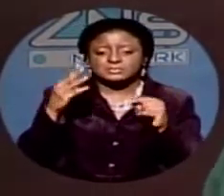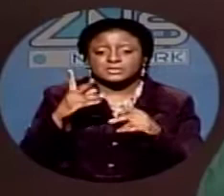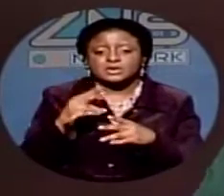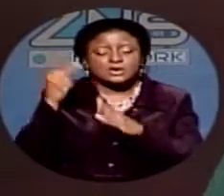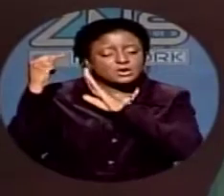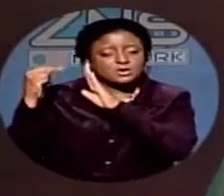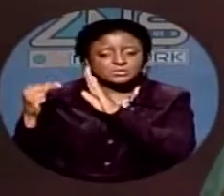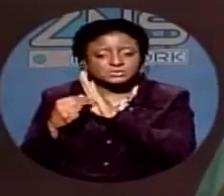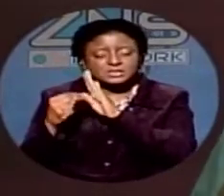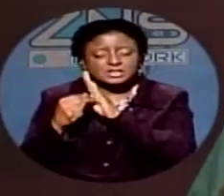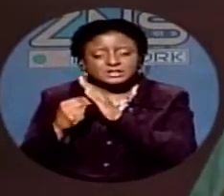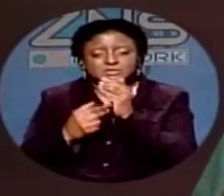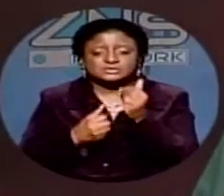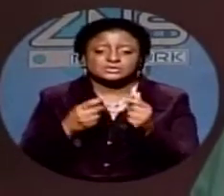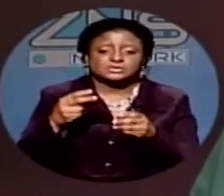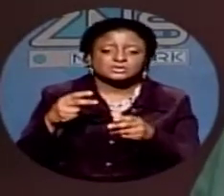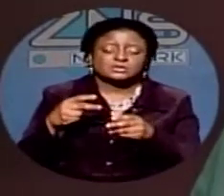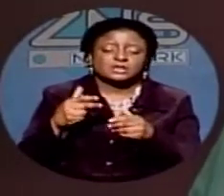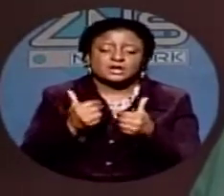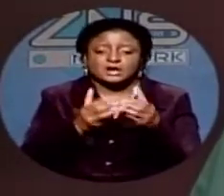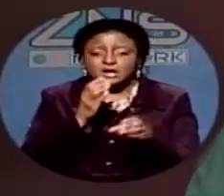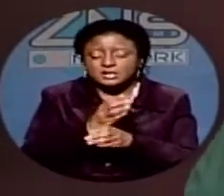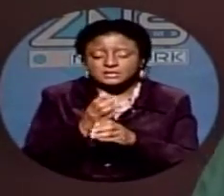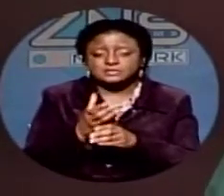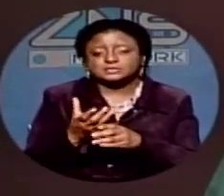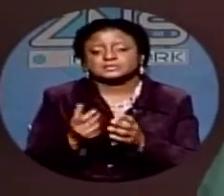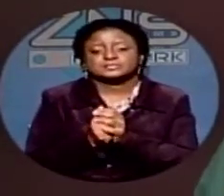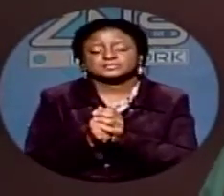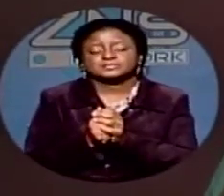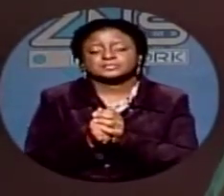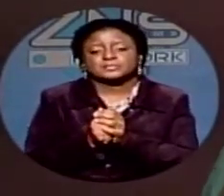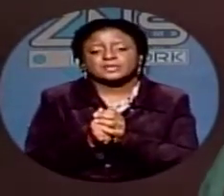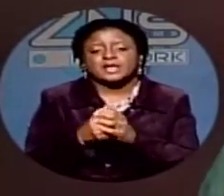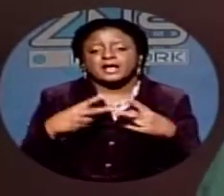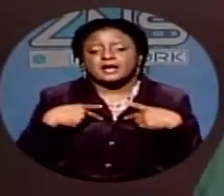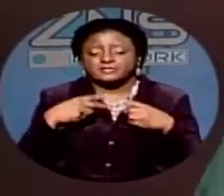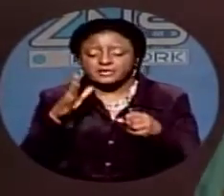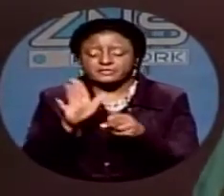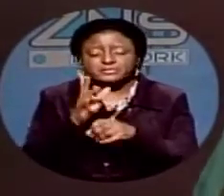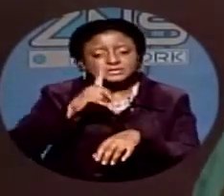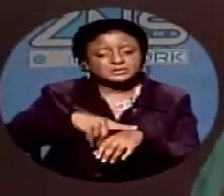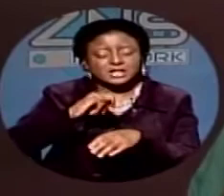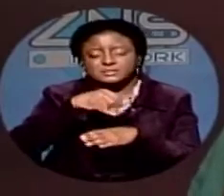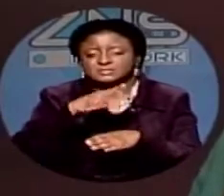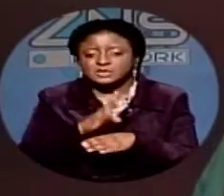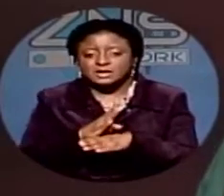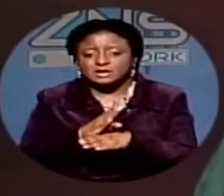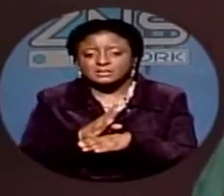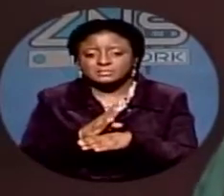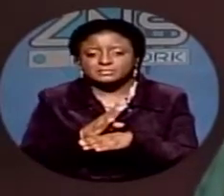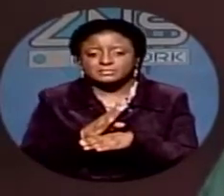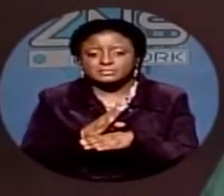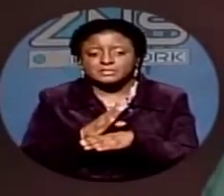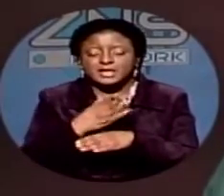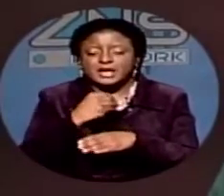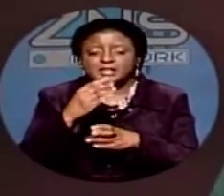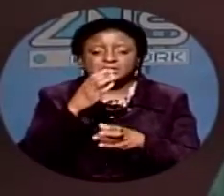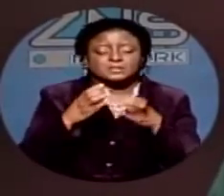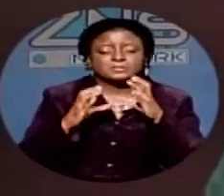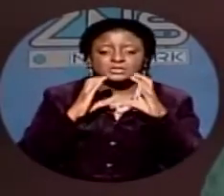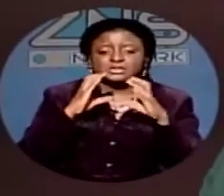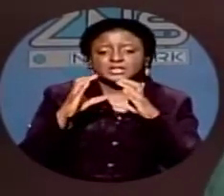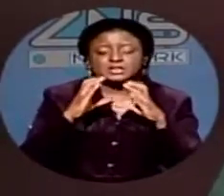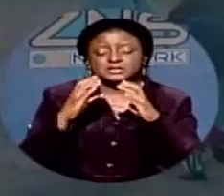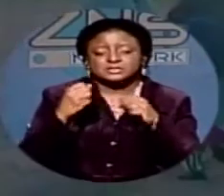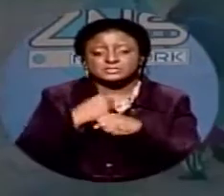Thunder is basically a full operation, a full-time job in terms of communicating and making sure that the teams know what to expect when they get